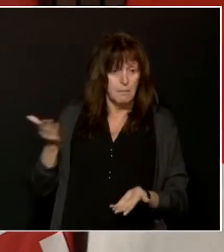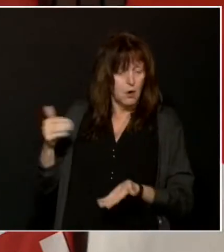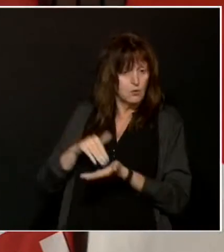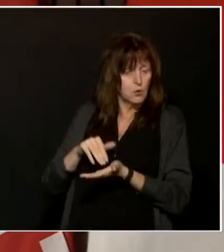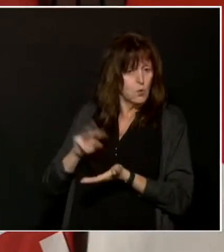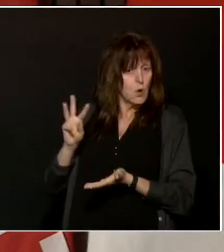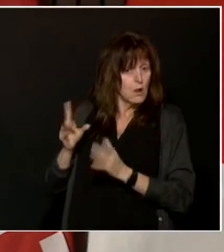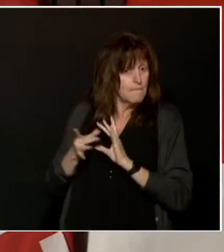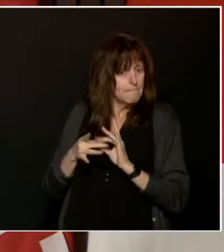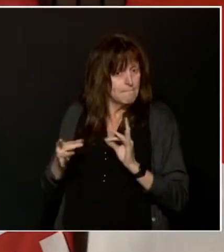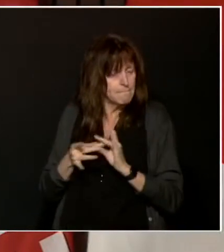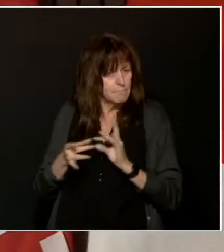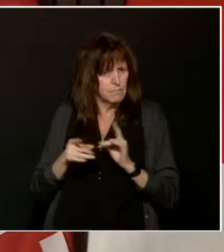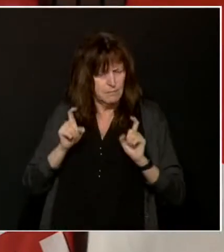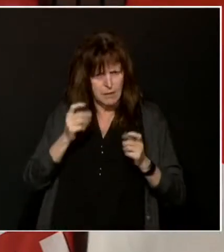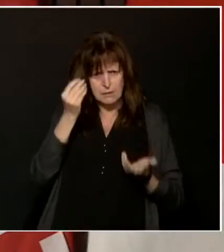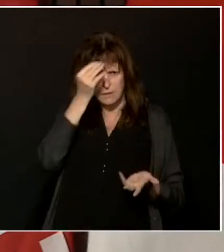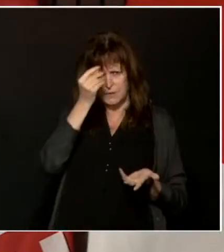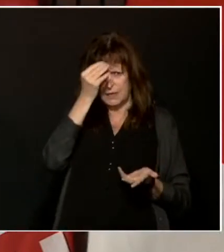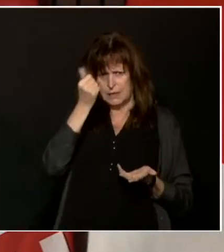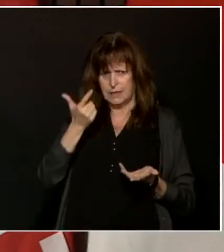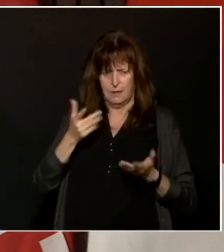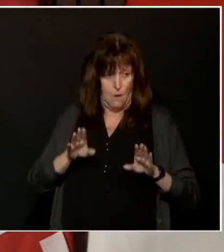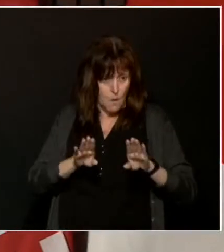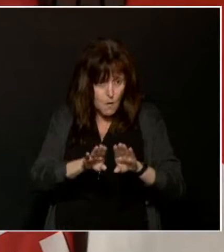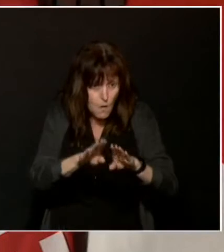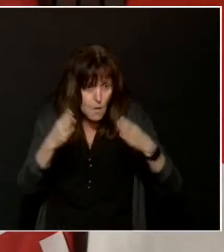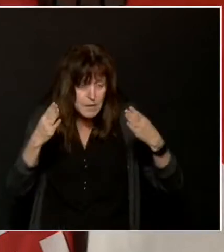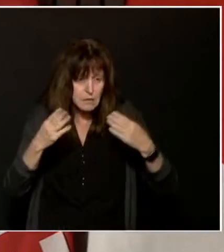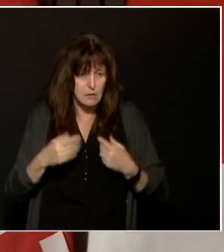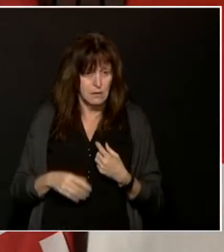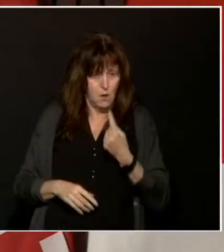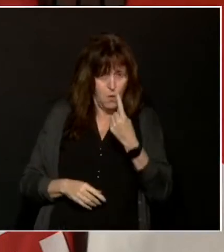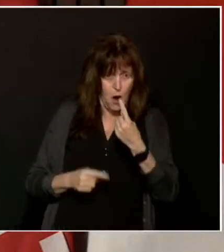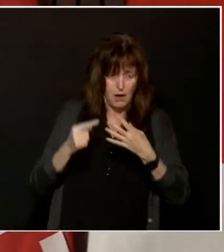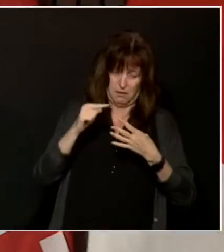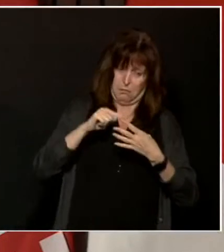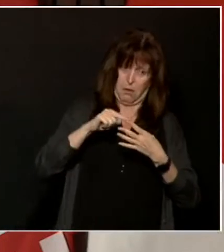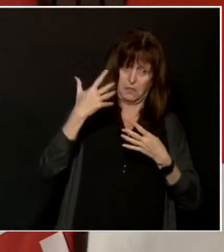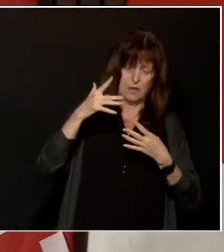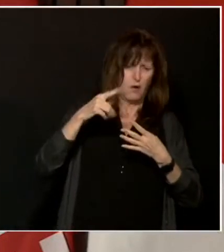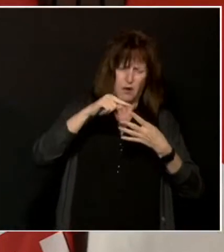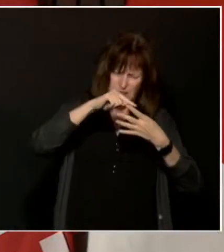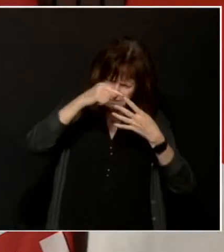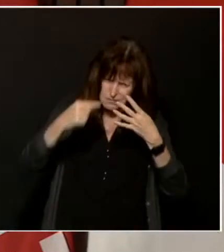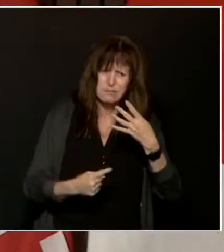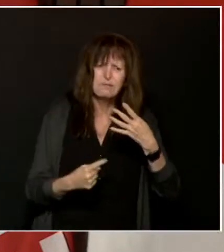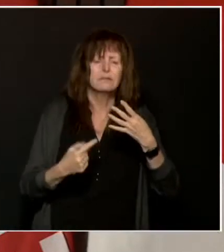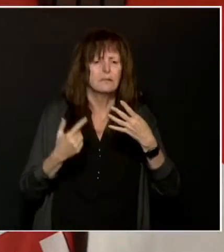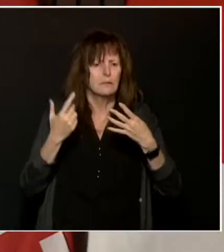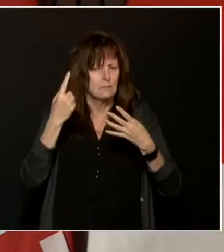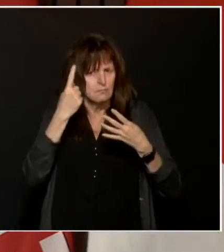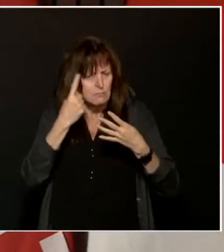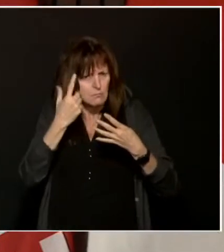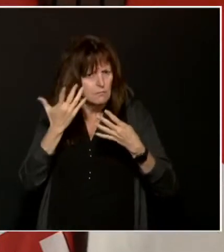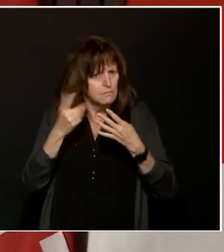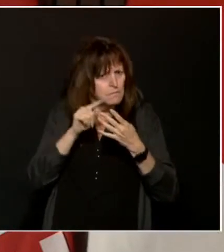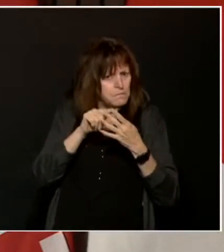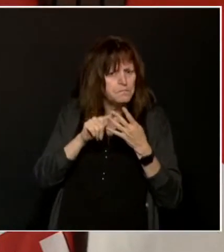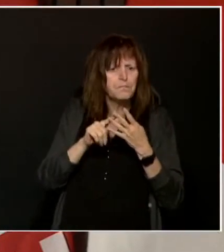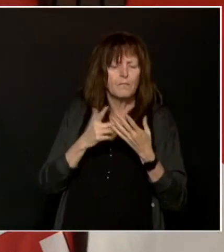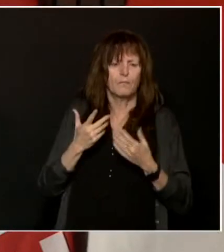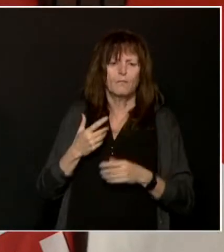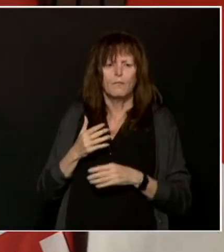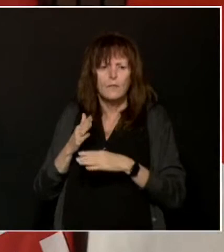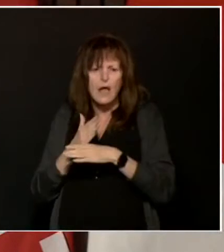consider when thinking about opening. And Dr. Williams talked about we still having on average 1,100 new